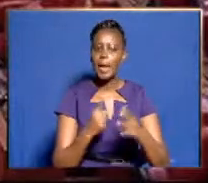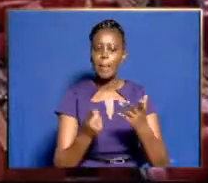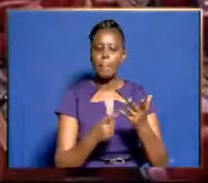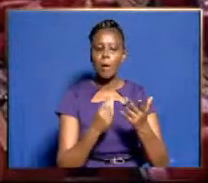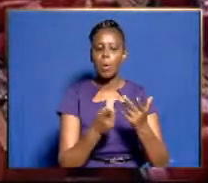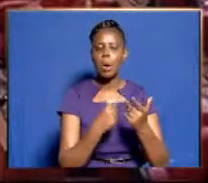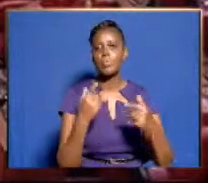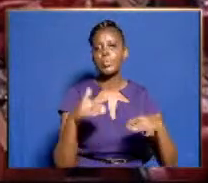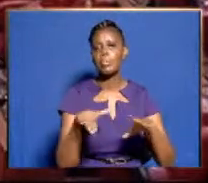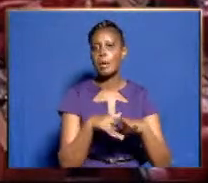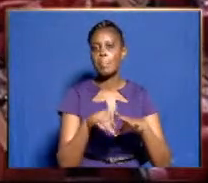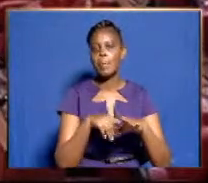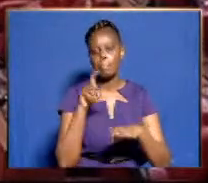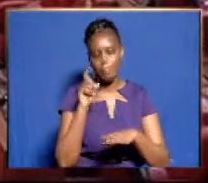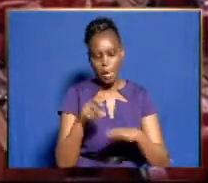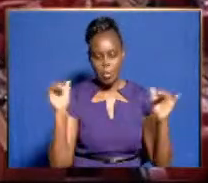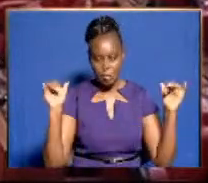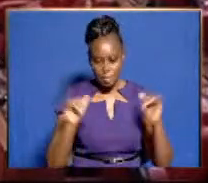on.